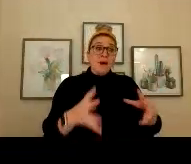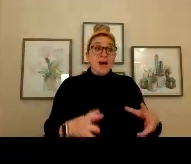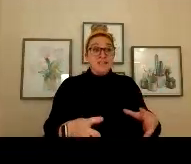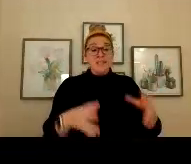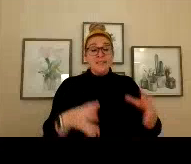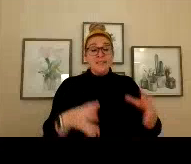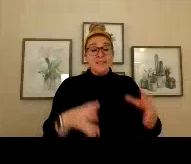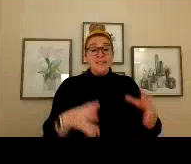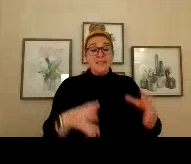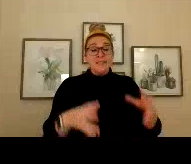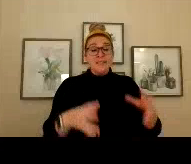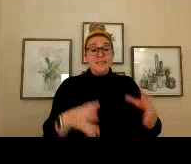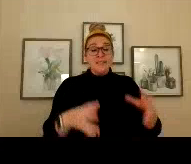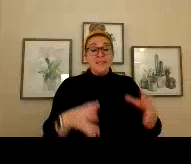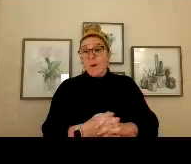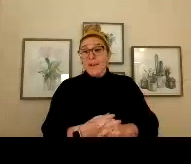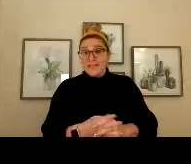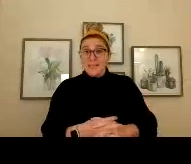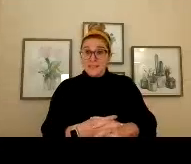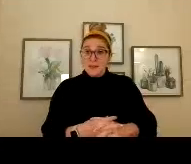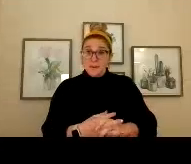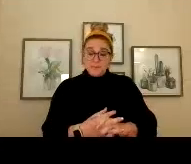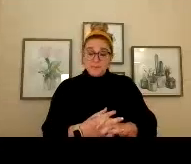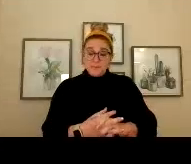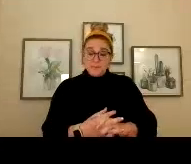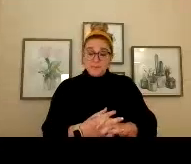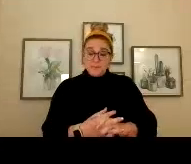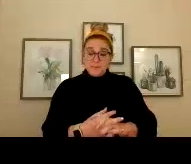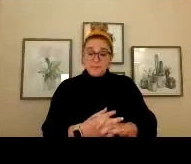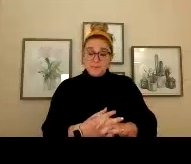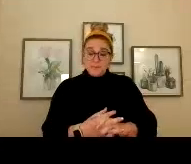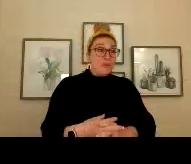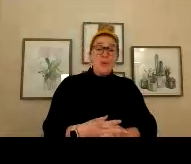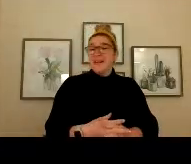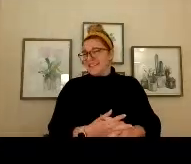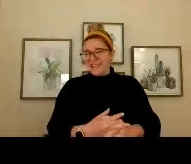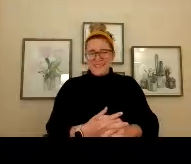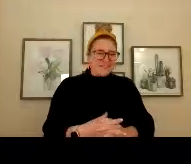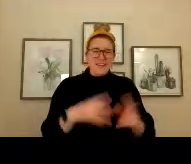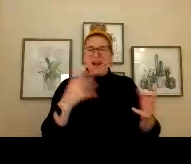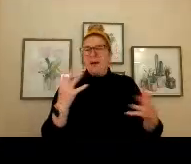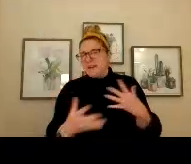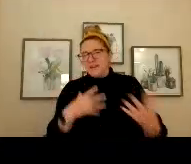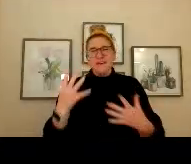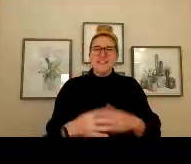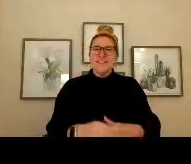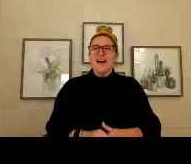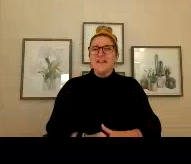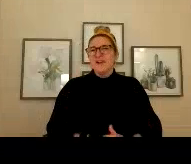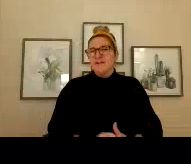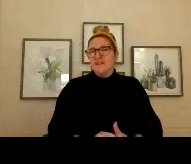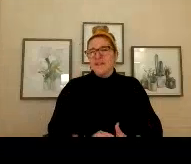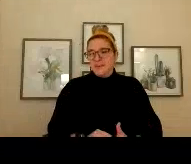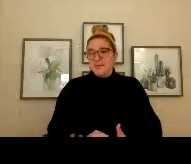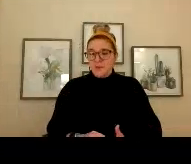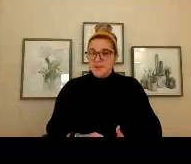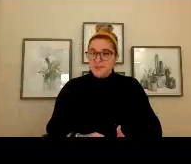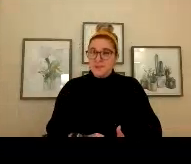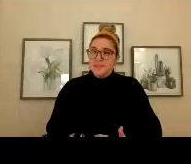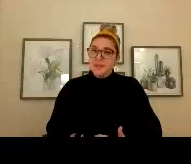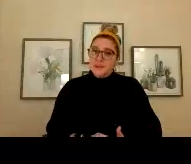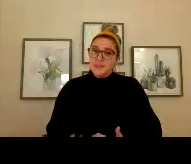was a positive, an aspect of their brain that they wanted to disclose. Some people want to get a sense of the company first and their comfort there before